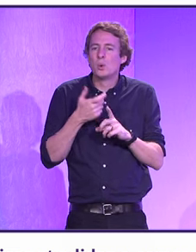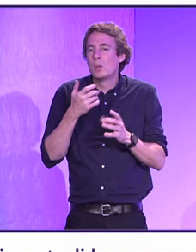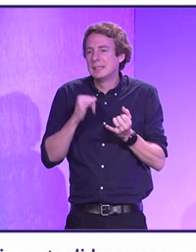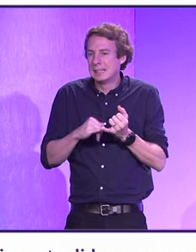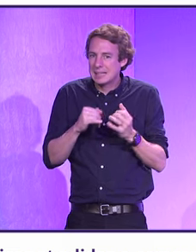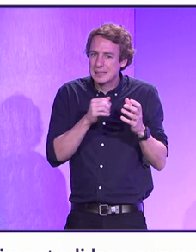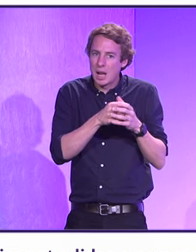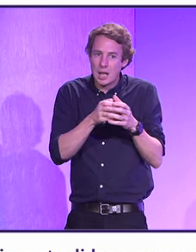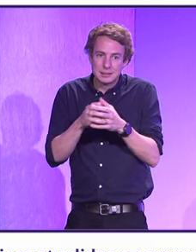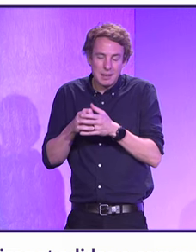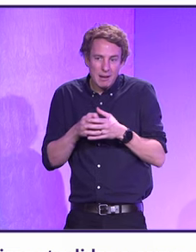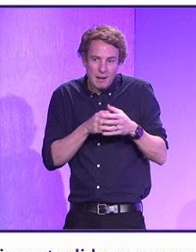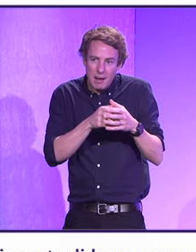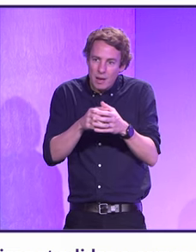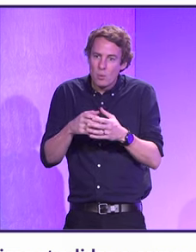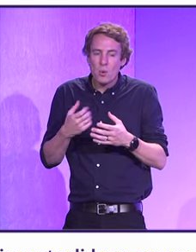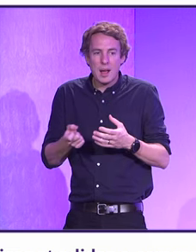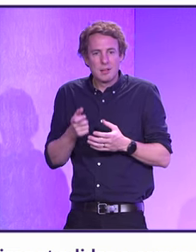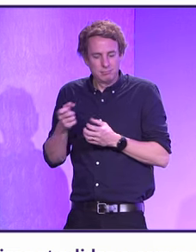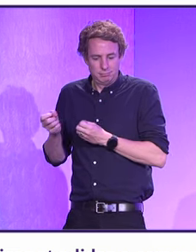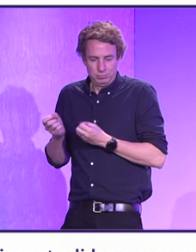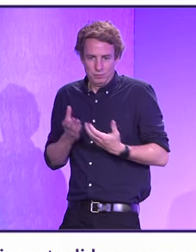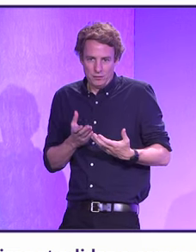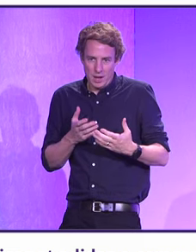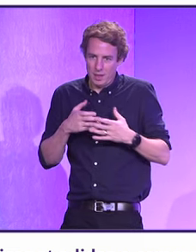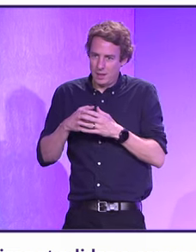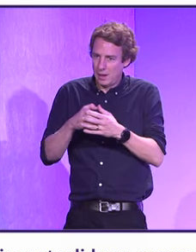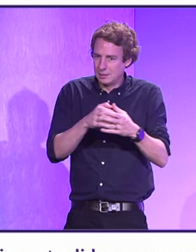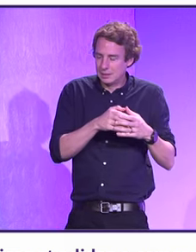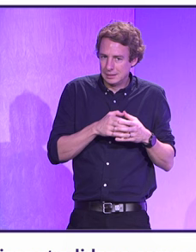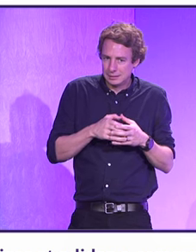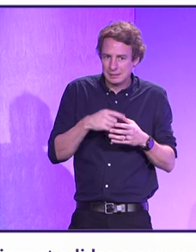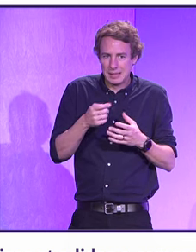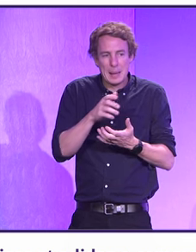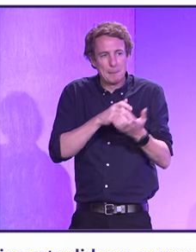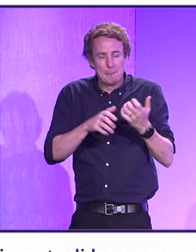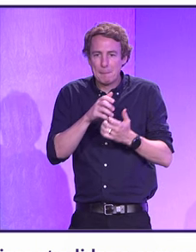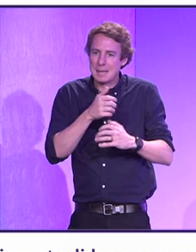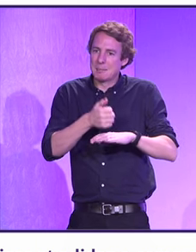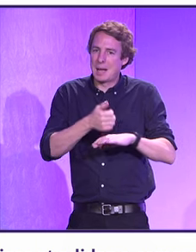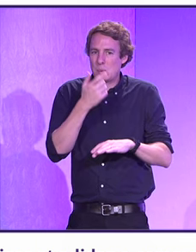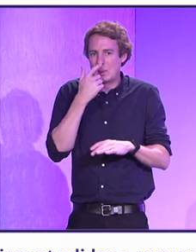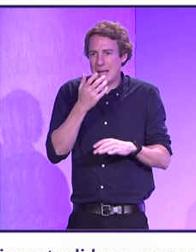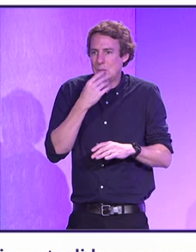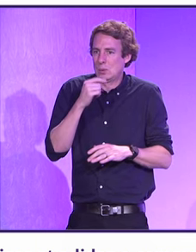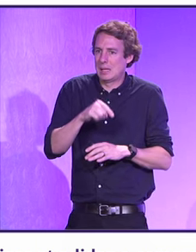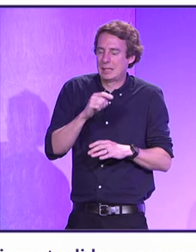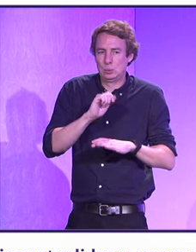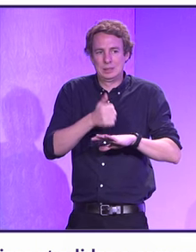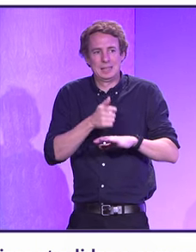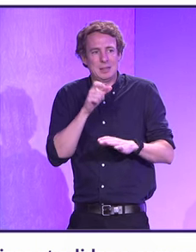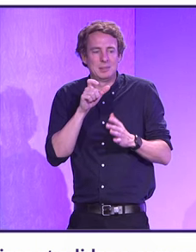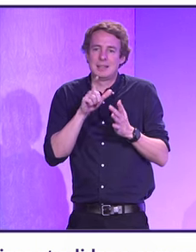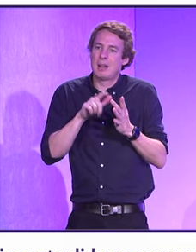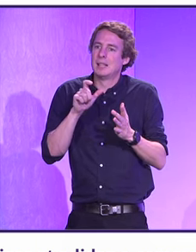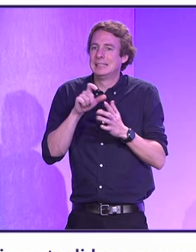the case of Kubernetes clusters, we have a dedicated team that provides the clusters, and then we get a namespace that we can use to set up the